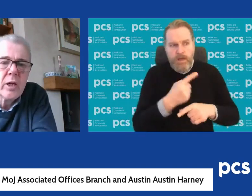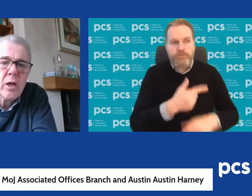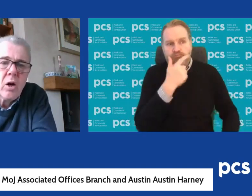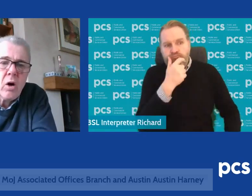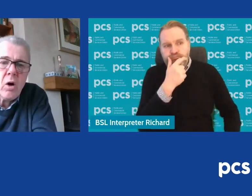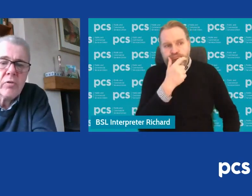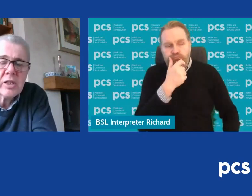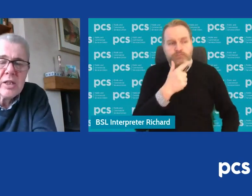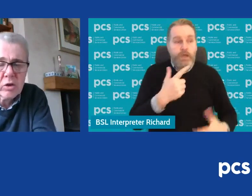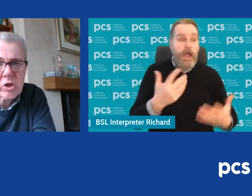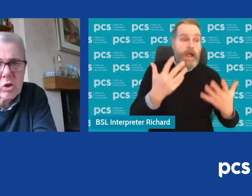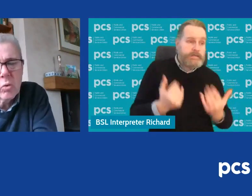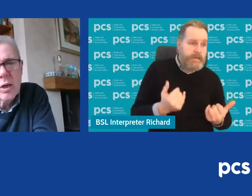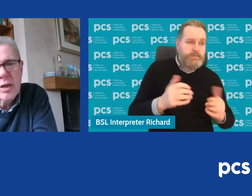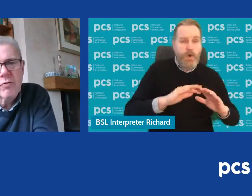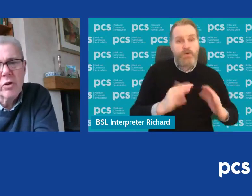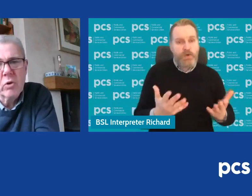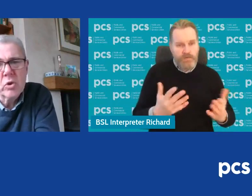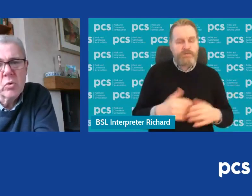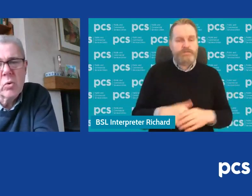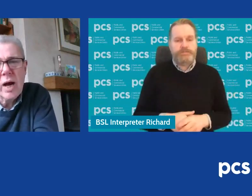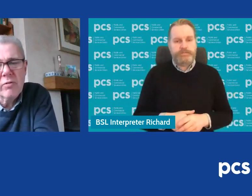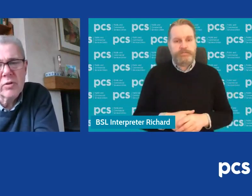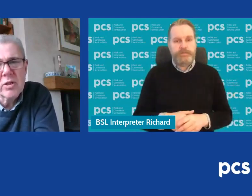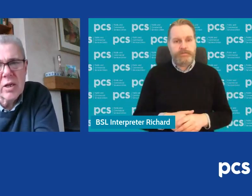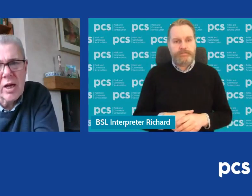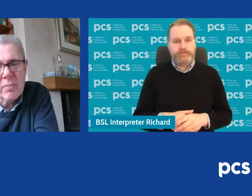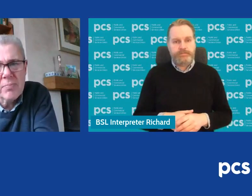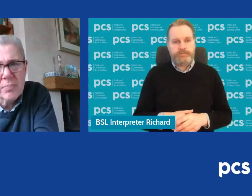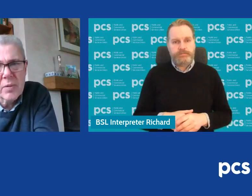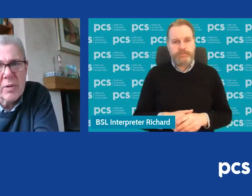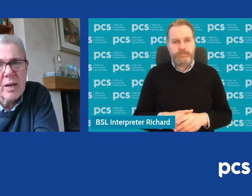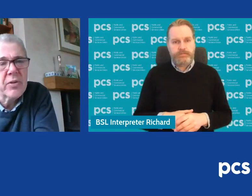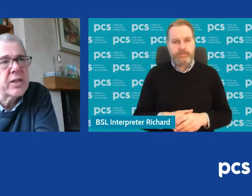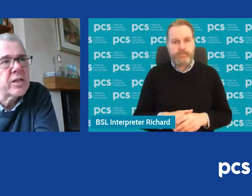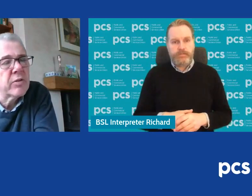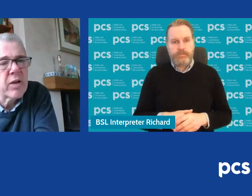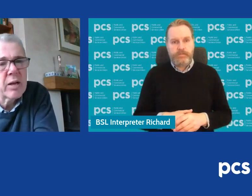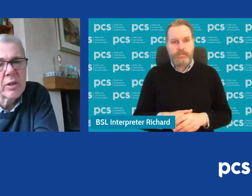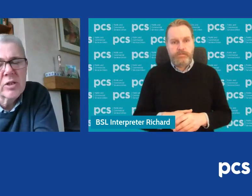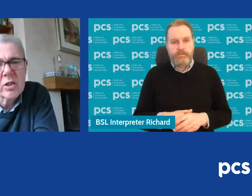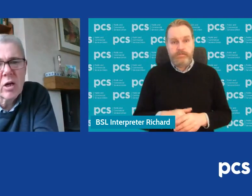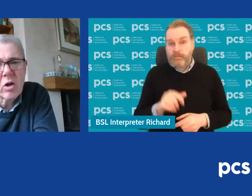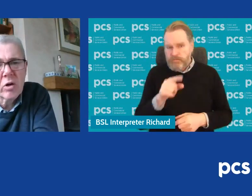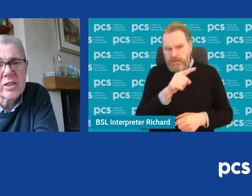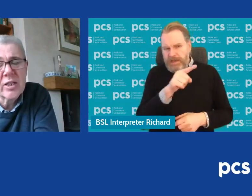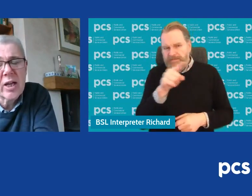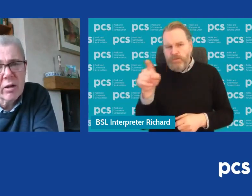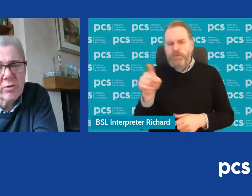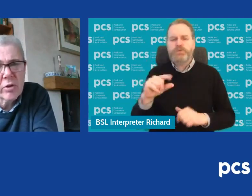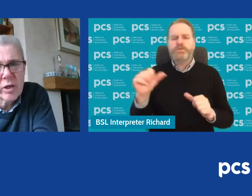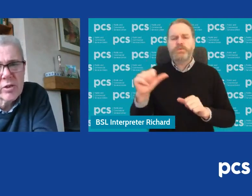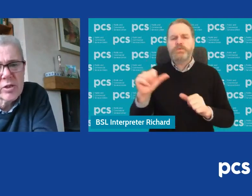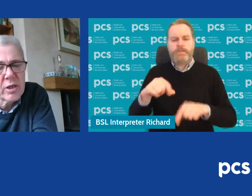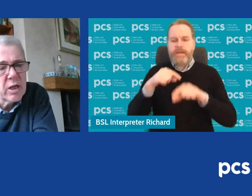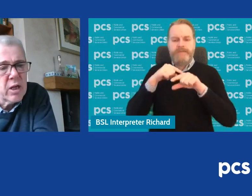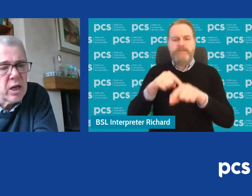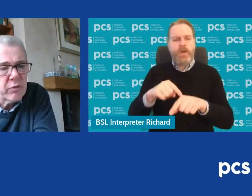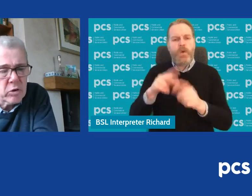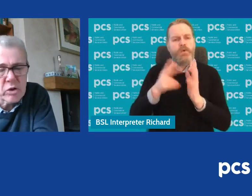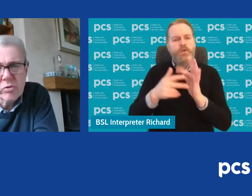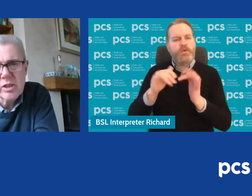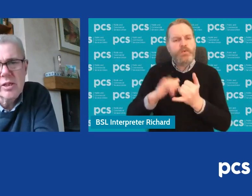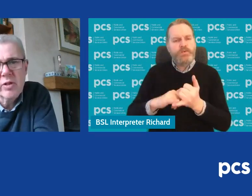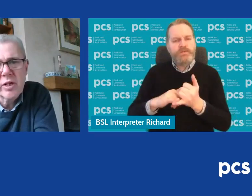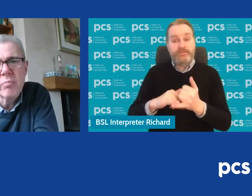forward. Obviously, also, if for those who haven't been updated of developments, our colleagues in the health unions